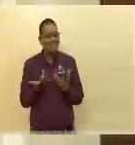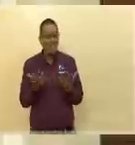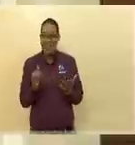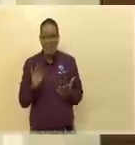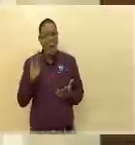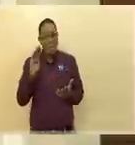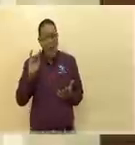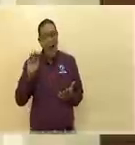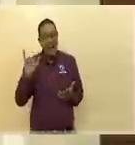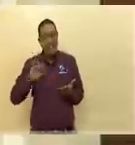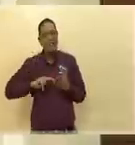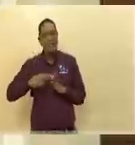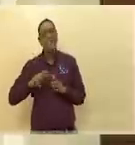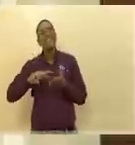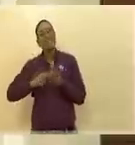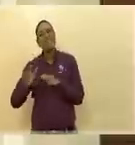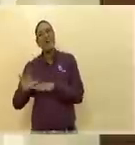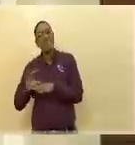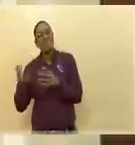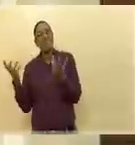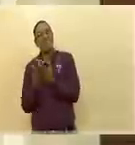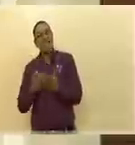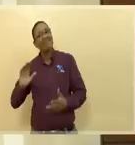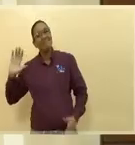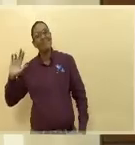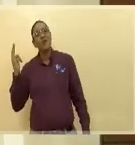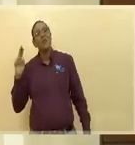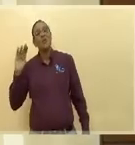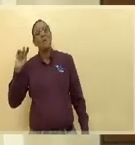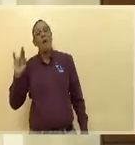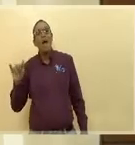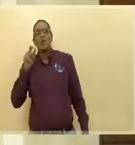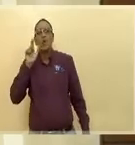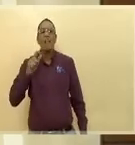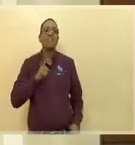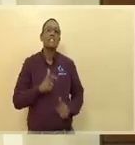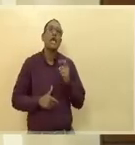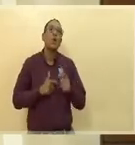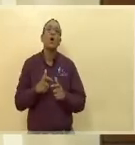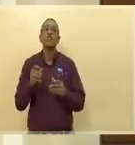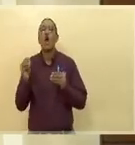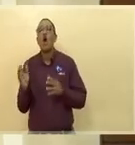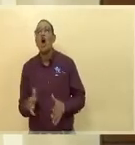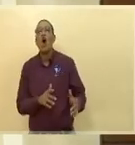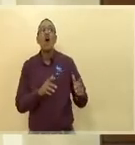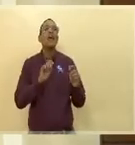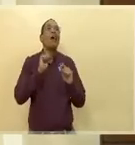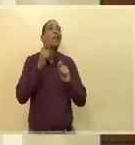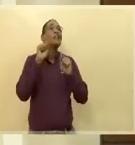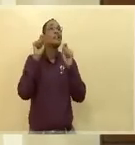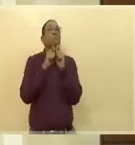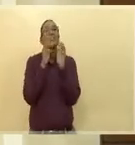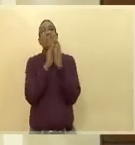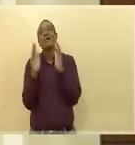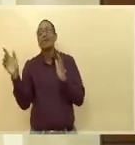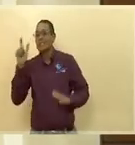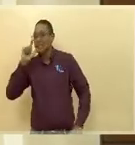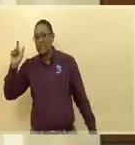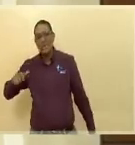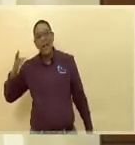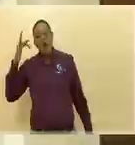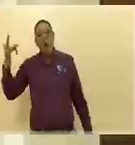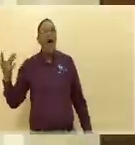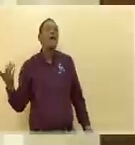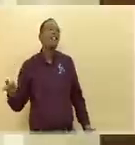And therefore, you don't have to be sequential or ordered or stacked in any particular way because the